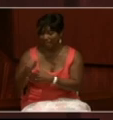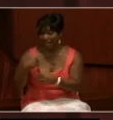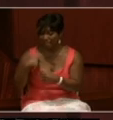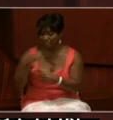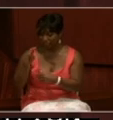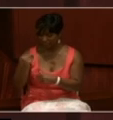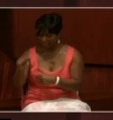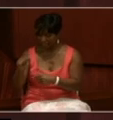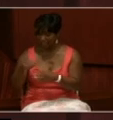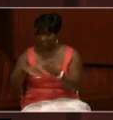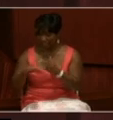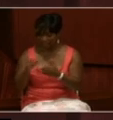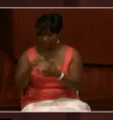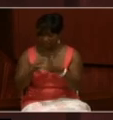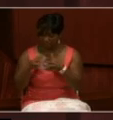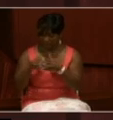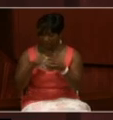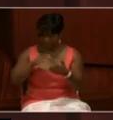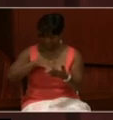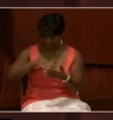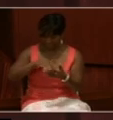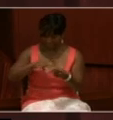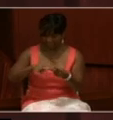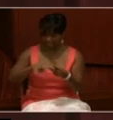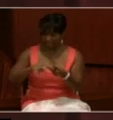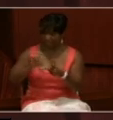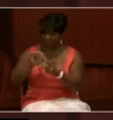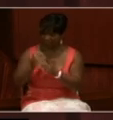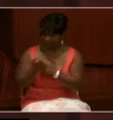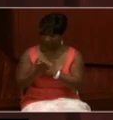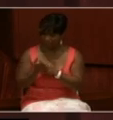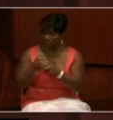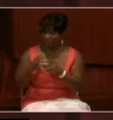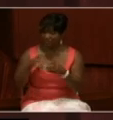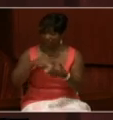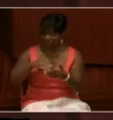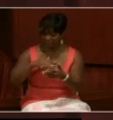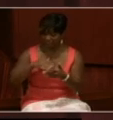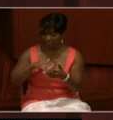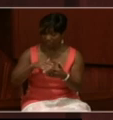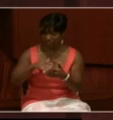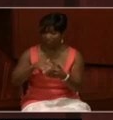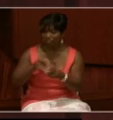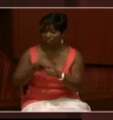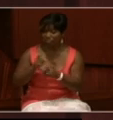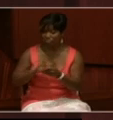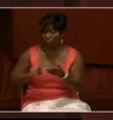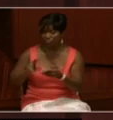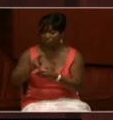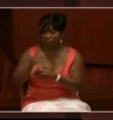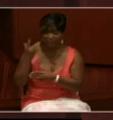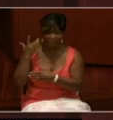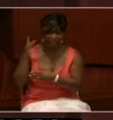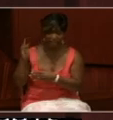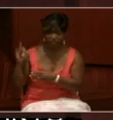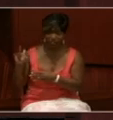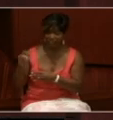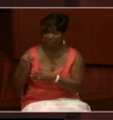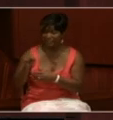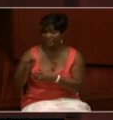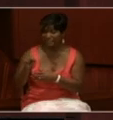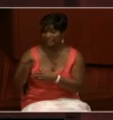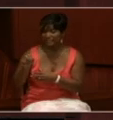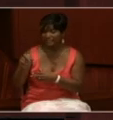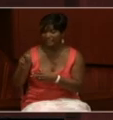degree in American Studies and Environmental Studies from the University of California, Santa